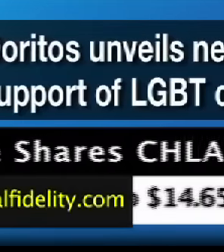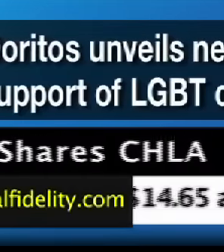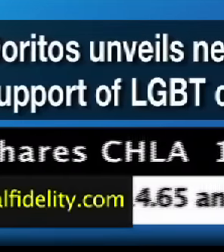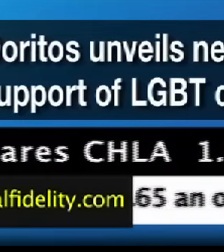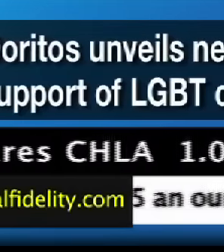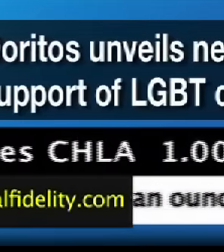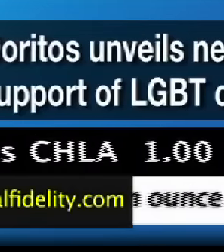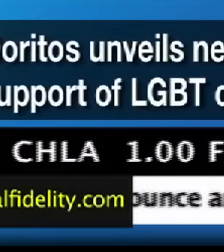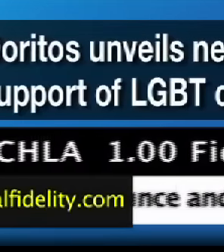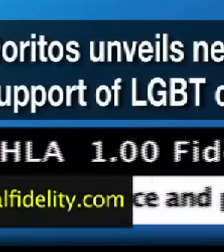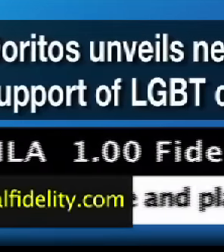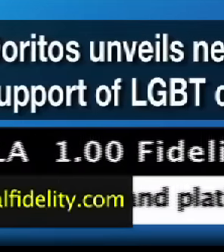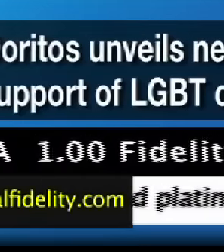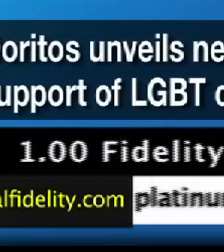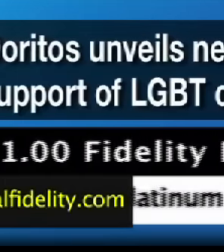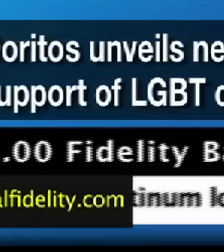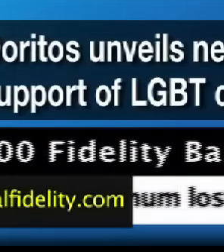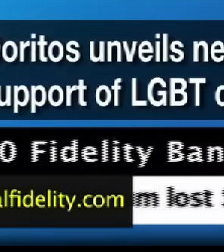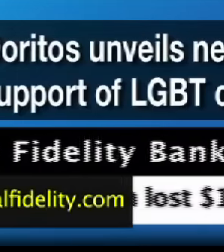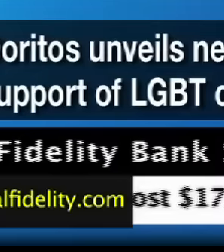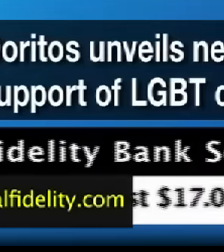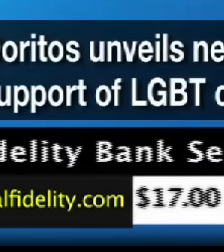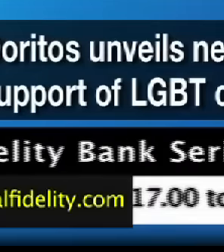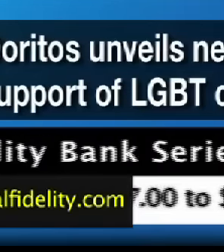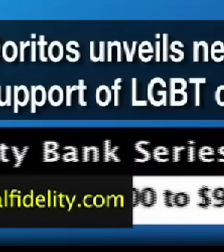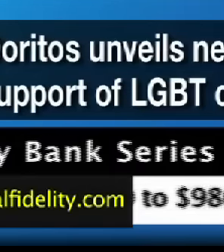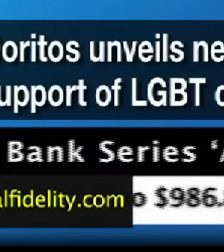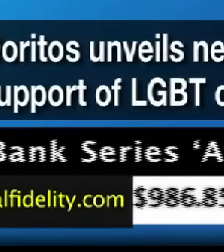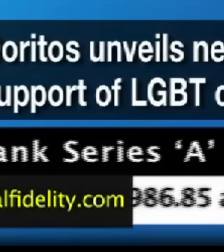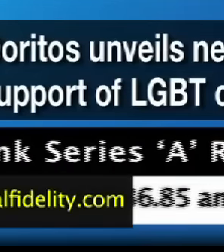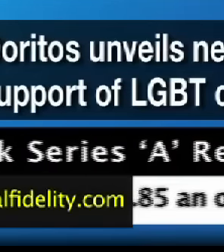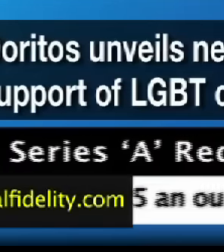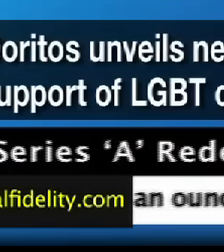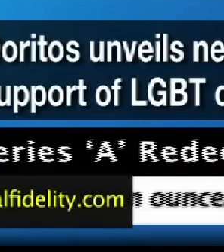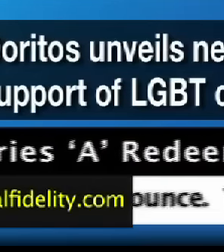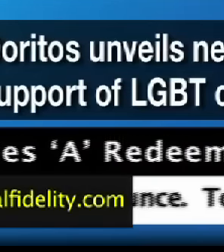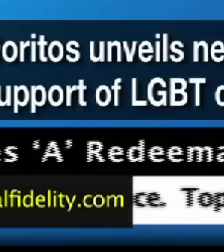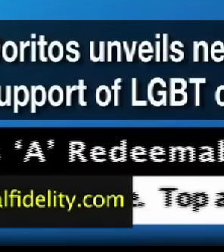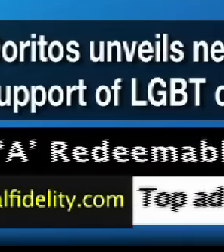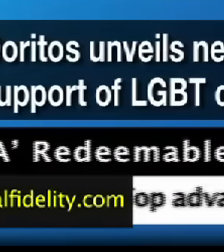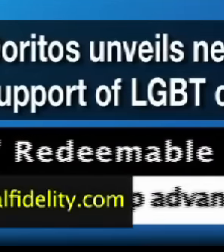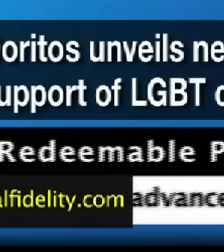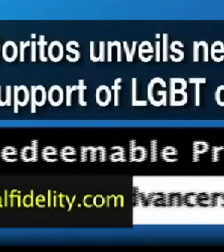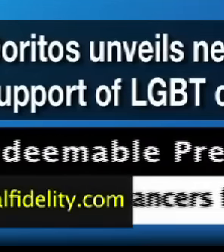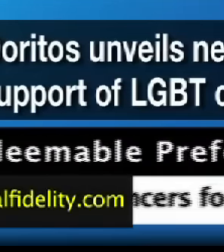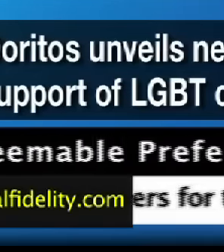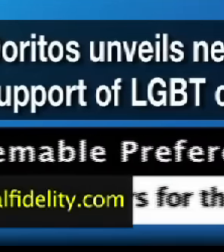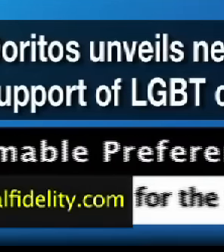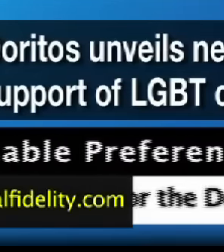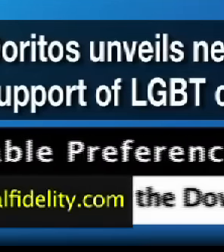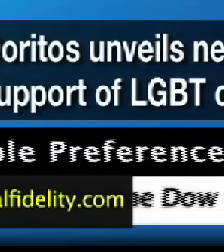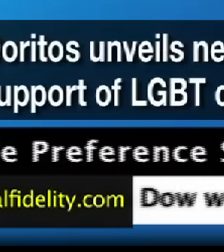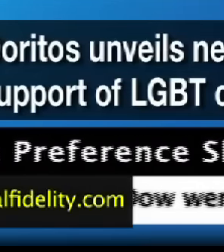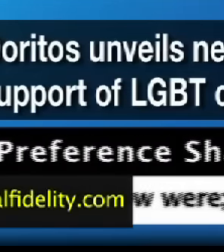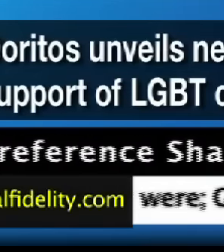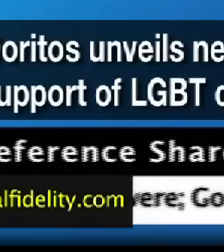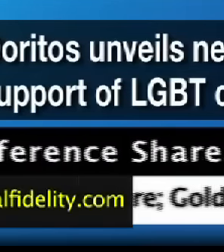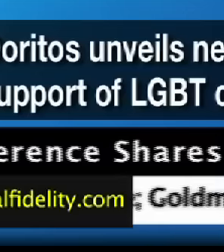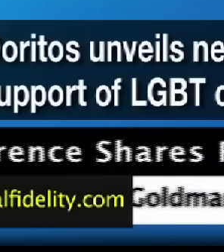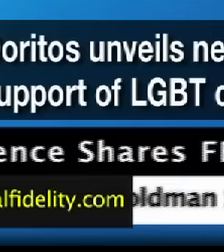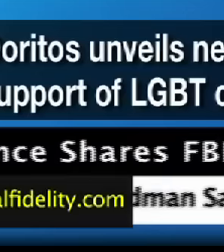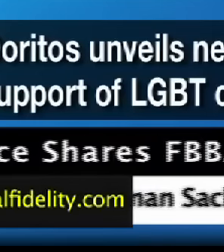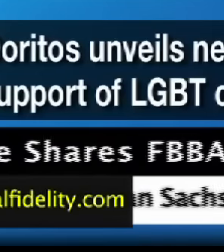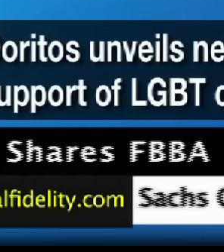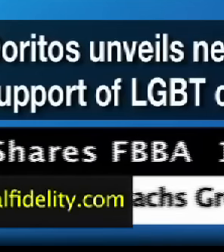its Gets Better project that will feature rainbow colored chips in celebration and support of the LGBT community. CNN Money